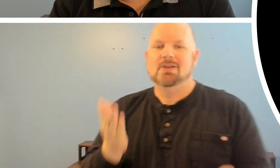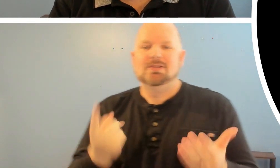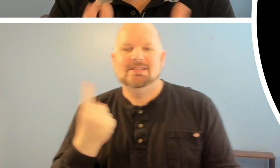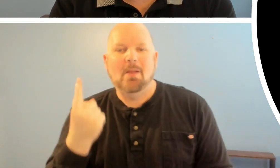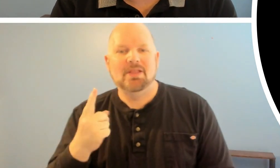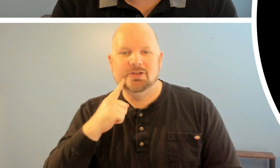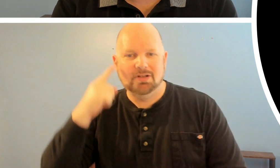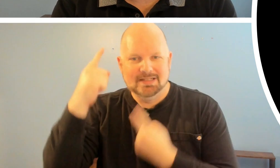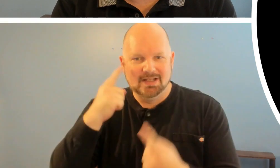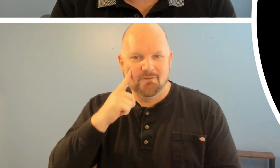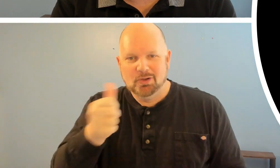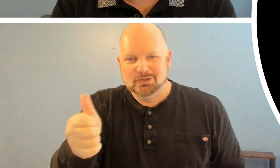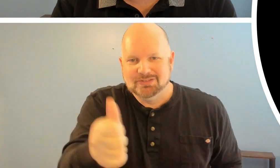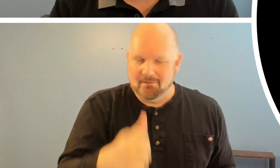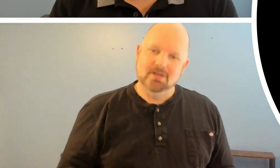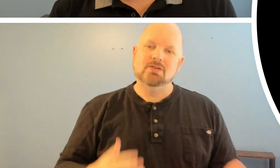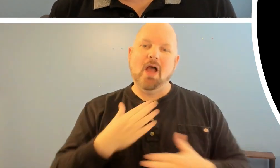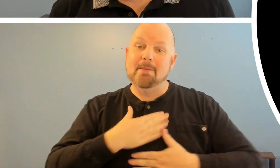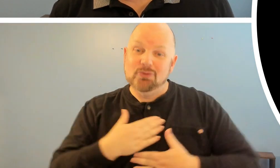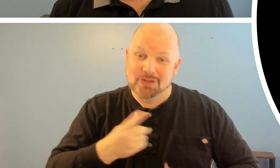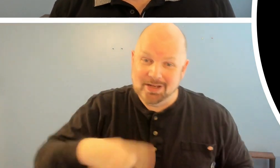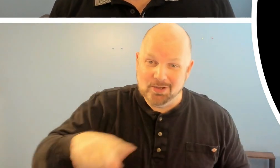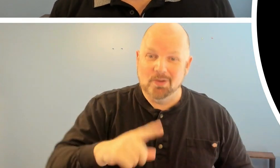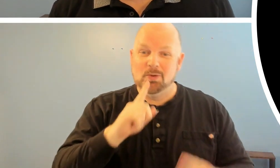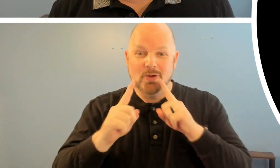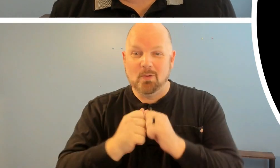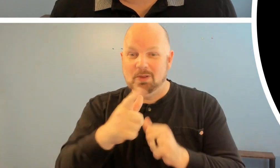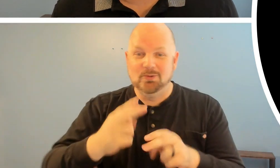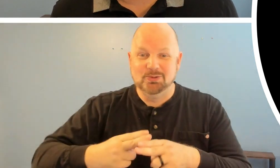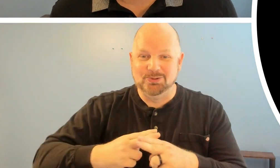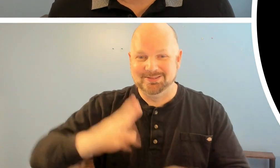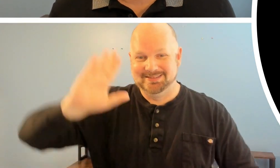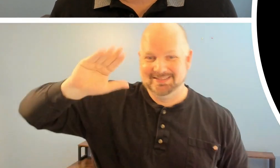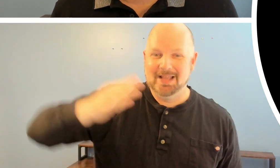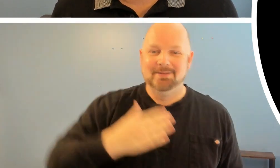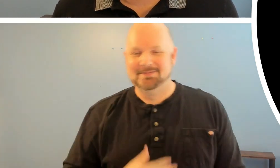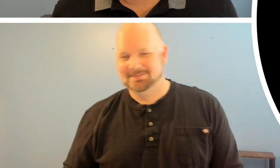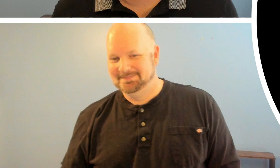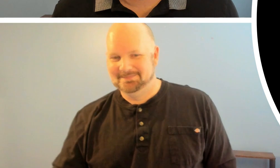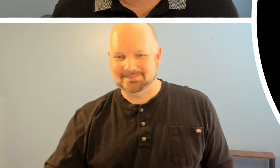next videos. Thank you so much for joining me today. I appreciate you, and we'll talk again soon.